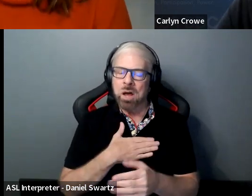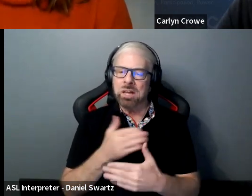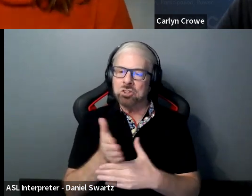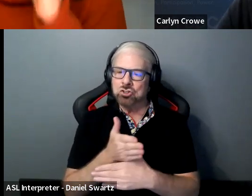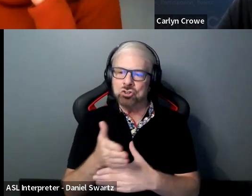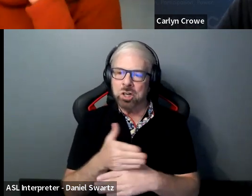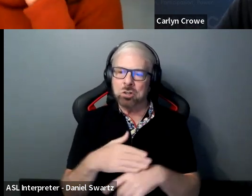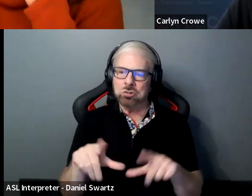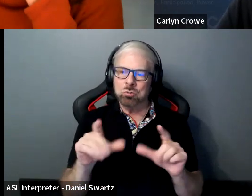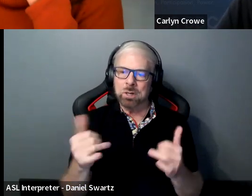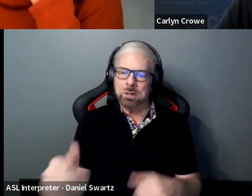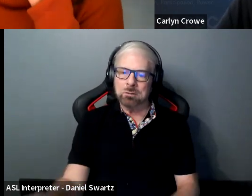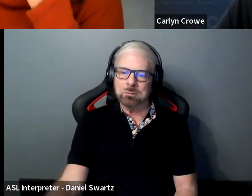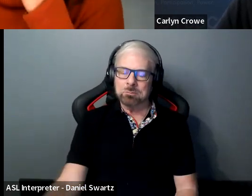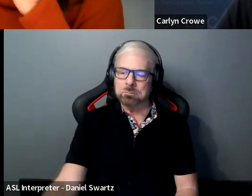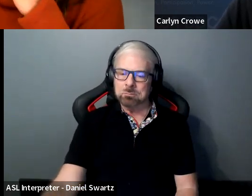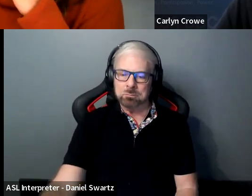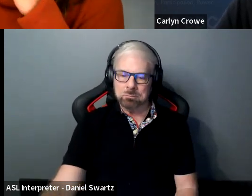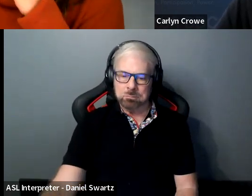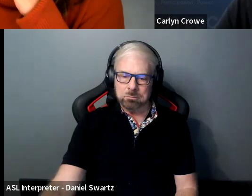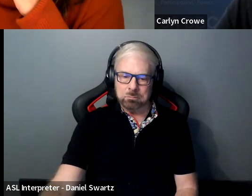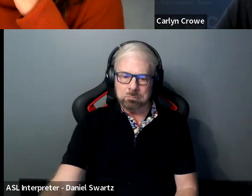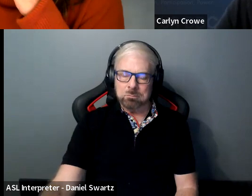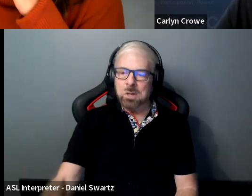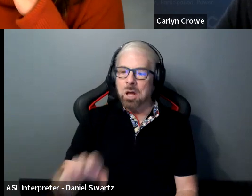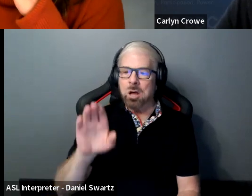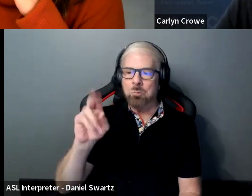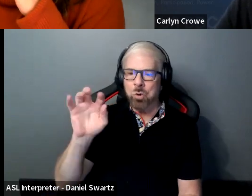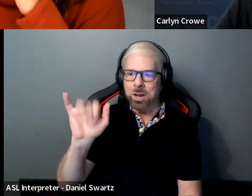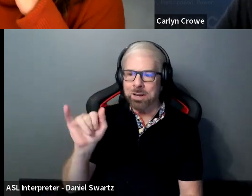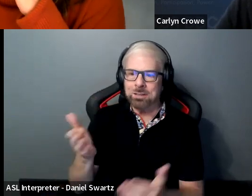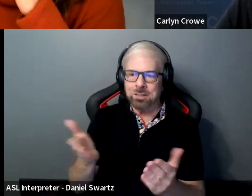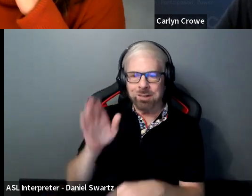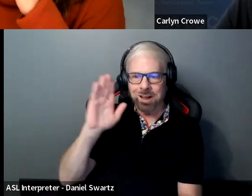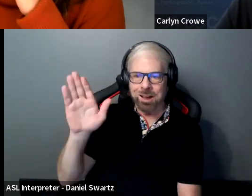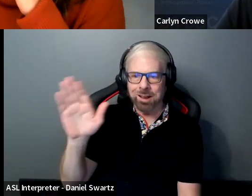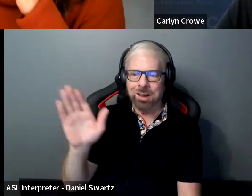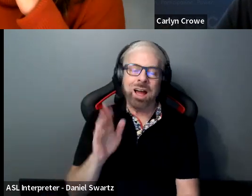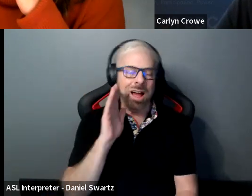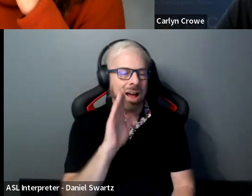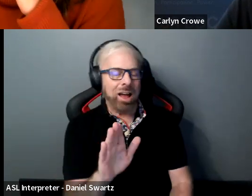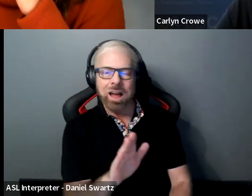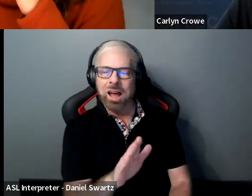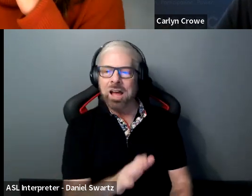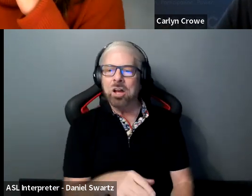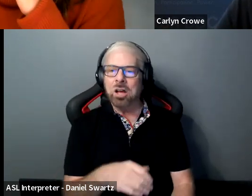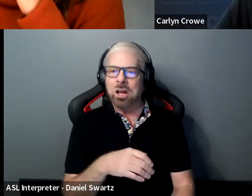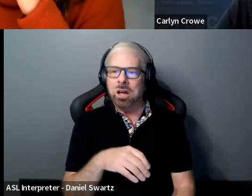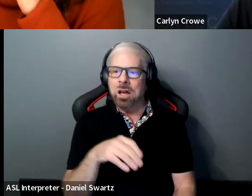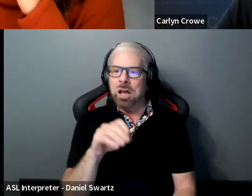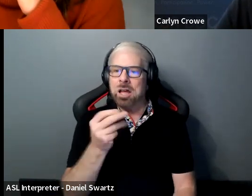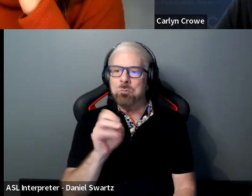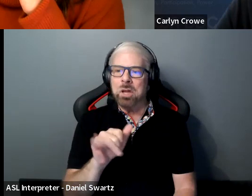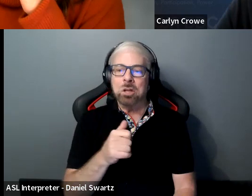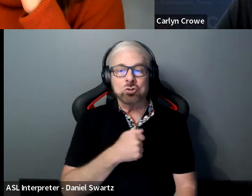all. Oh, Brady's on too. Hi, Brady. Hi, Amy. Sorry I was late today. I